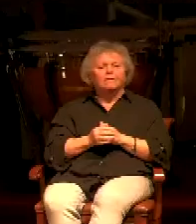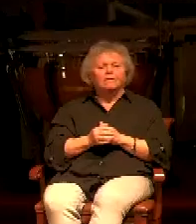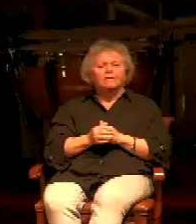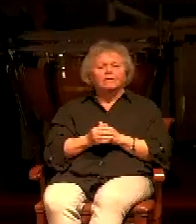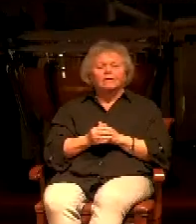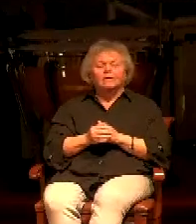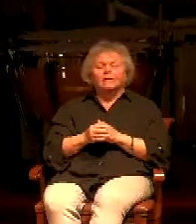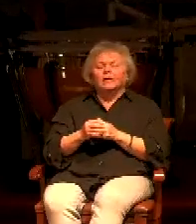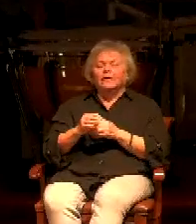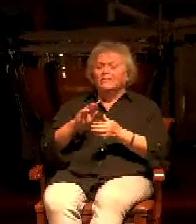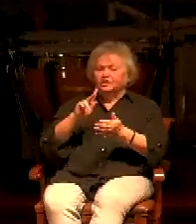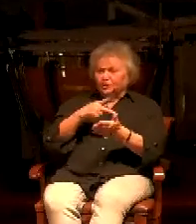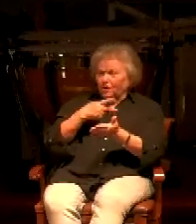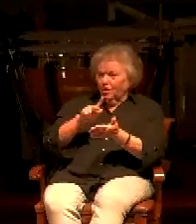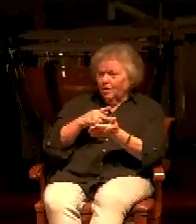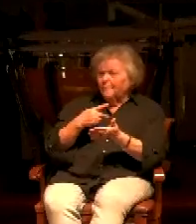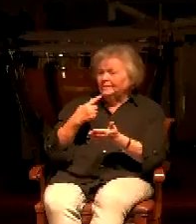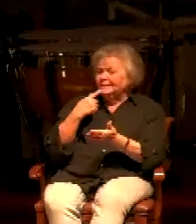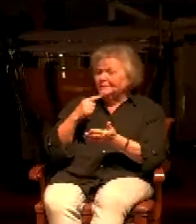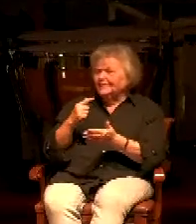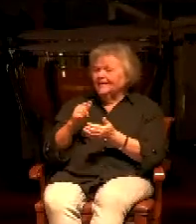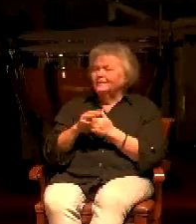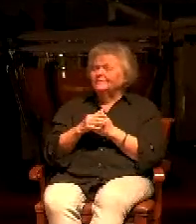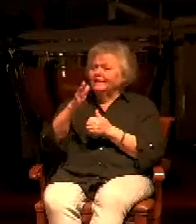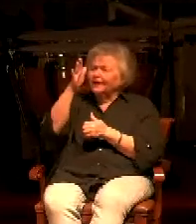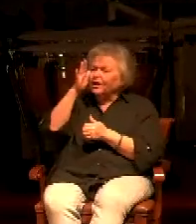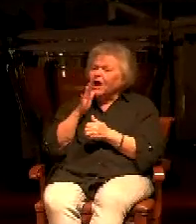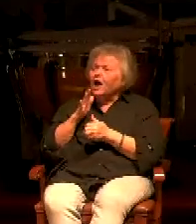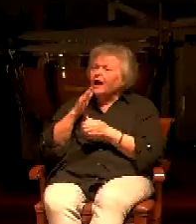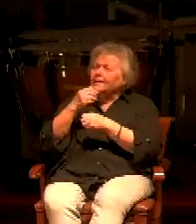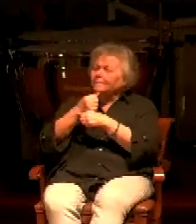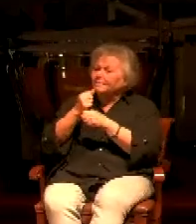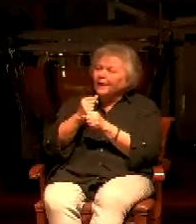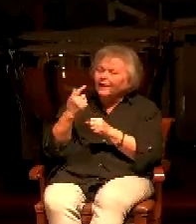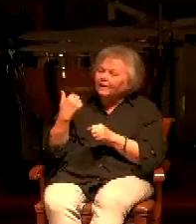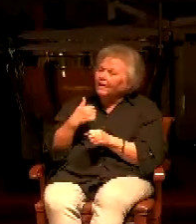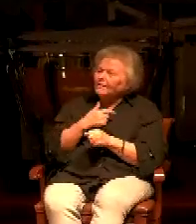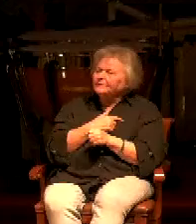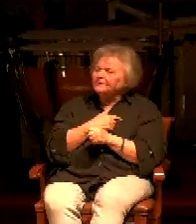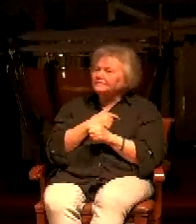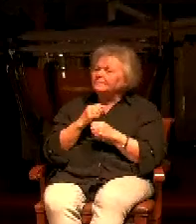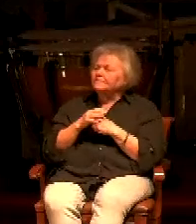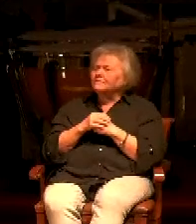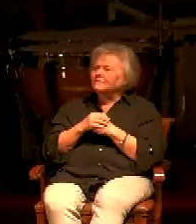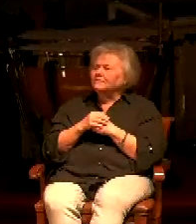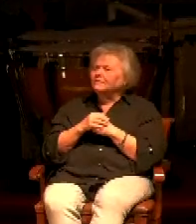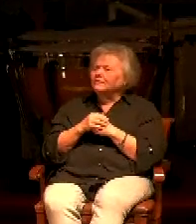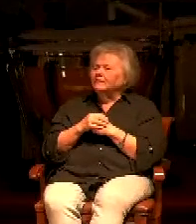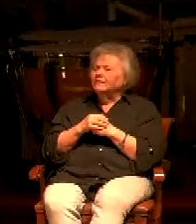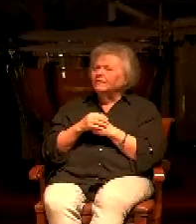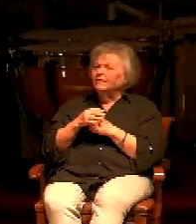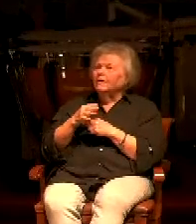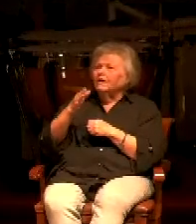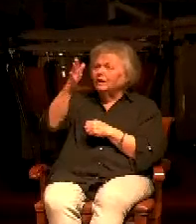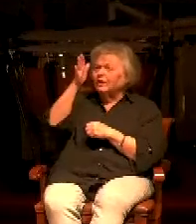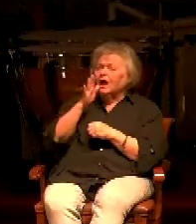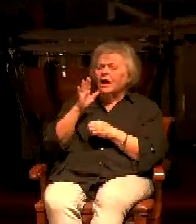womb. It tells us in another part of Scripture that he numbers the hairs on our head. You know the joke, right? For some of you, that's harder than others.